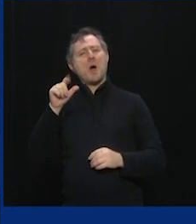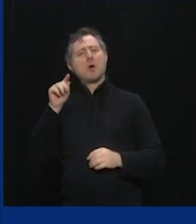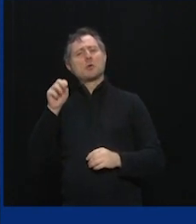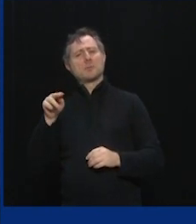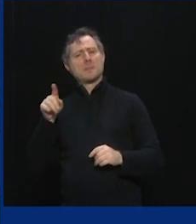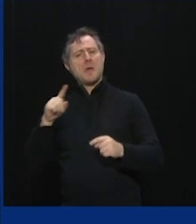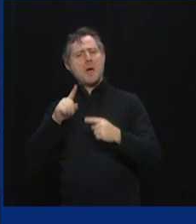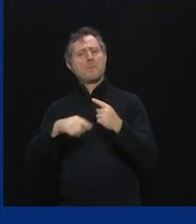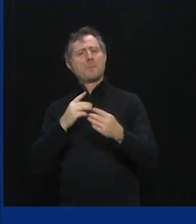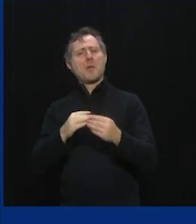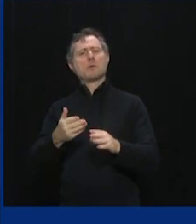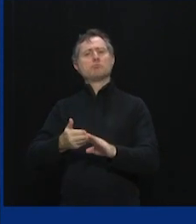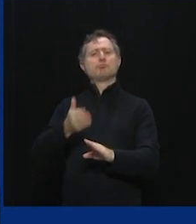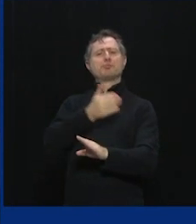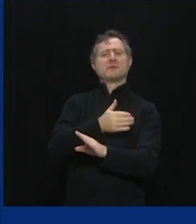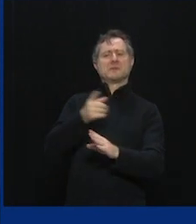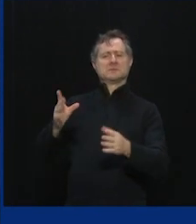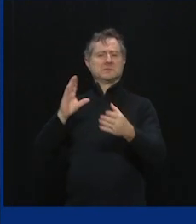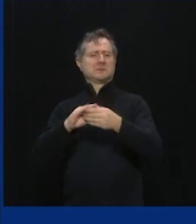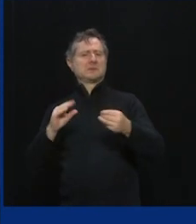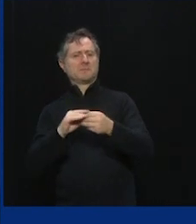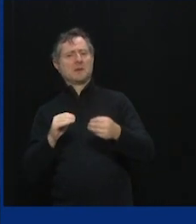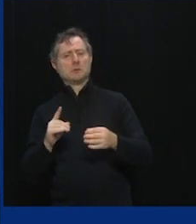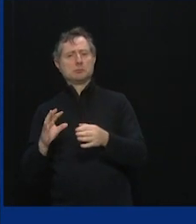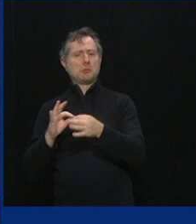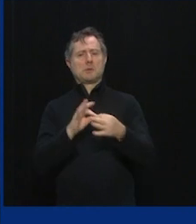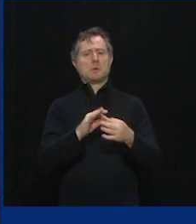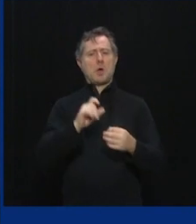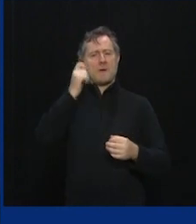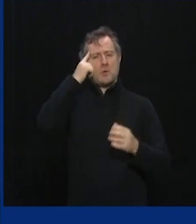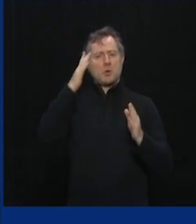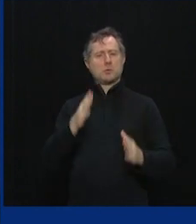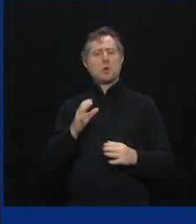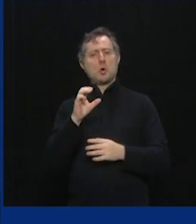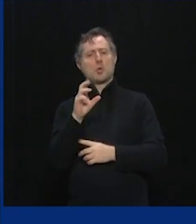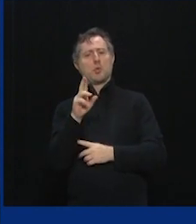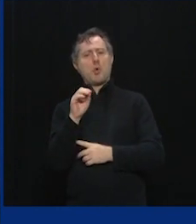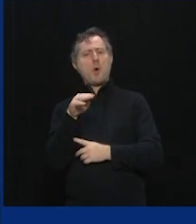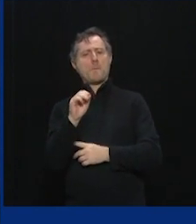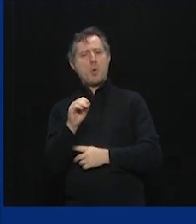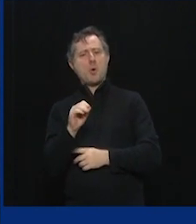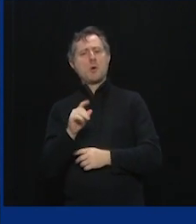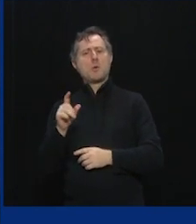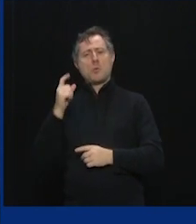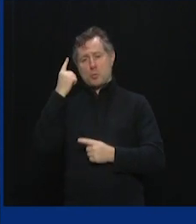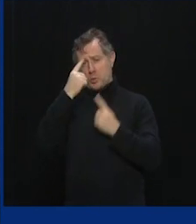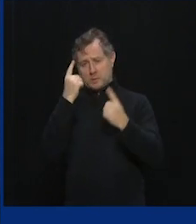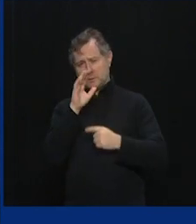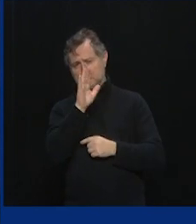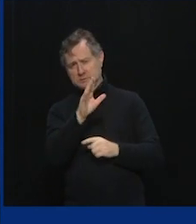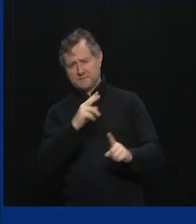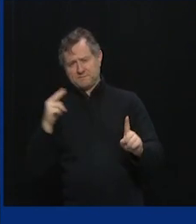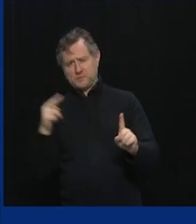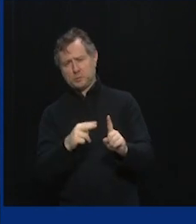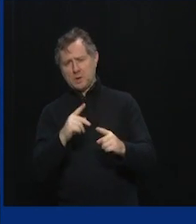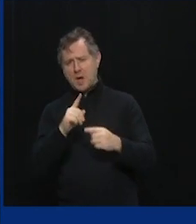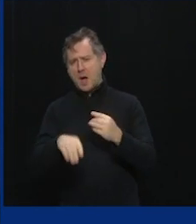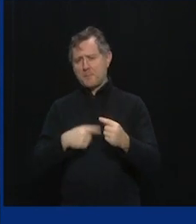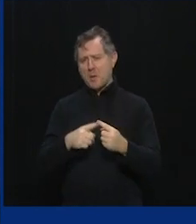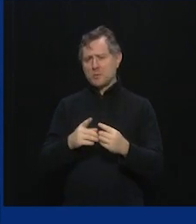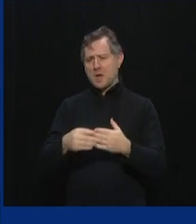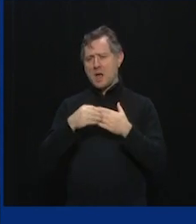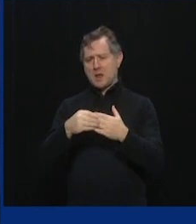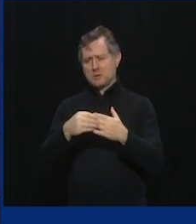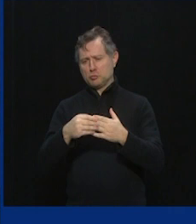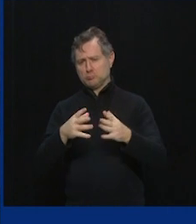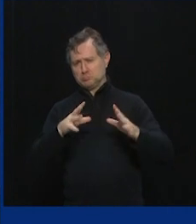in contact with Governor Cuomo, what's the case for keeping him on as the head of the Democratic Party? I have asked that he